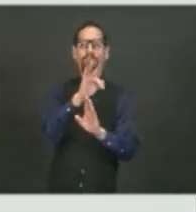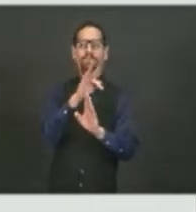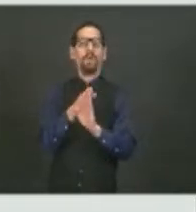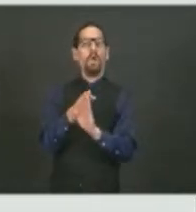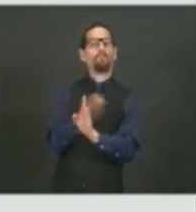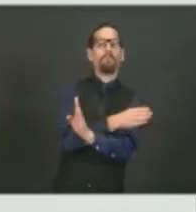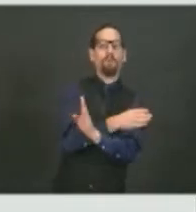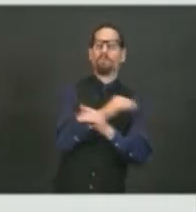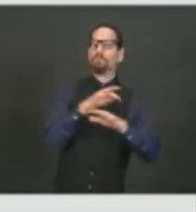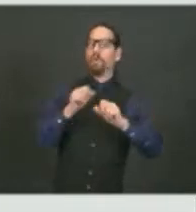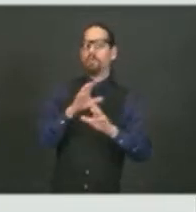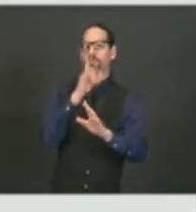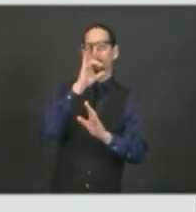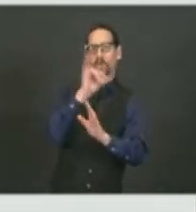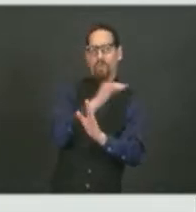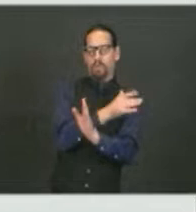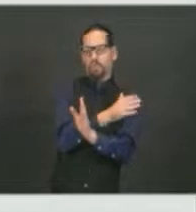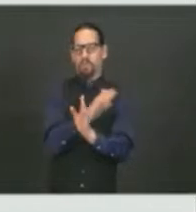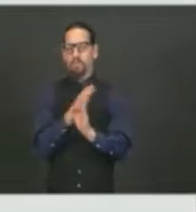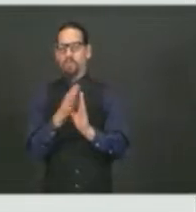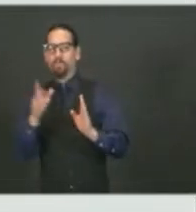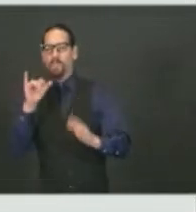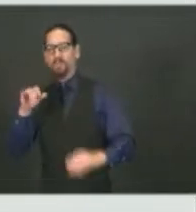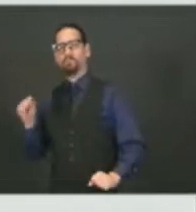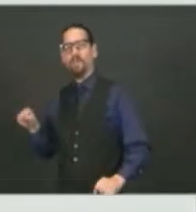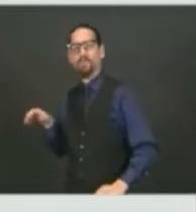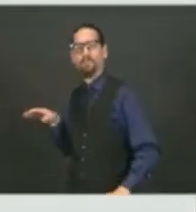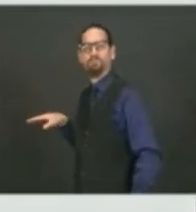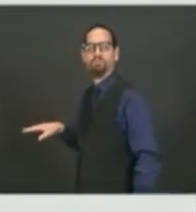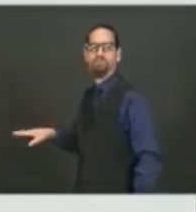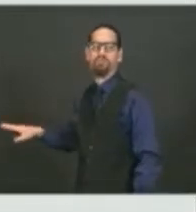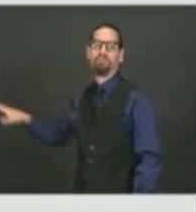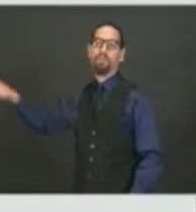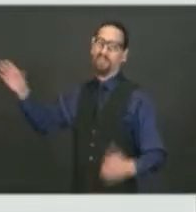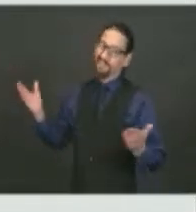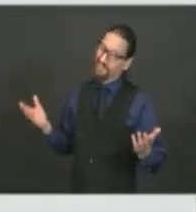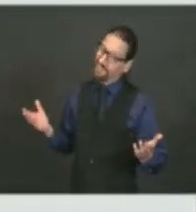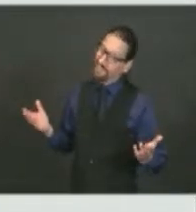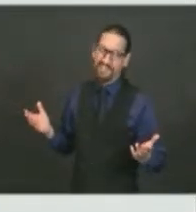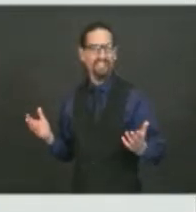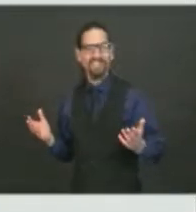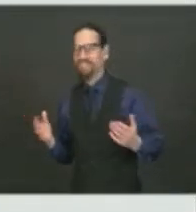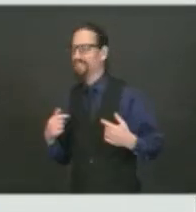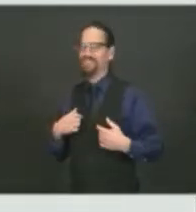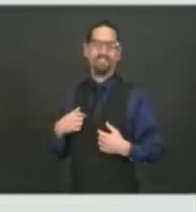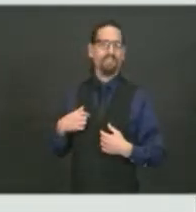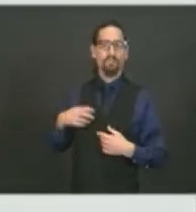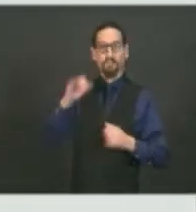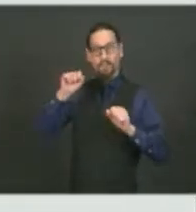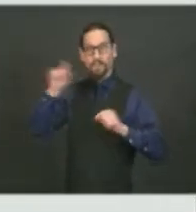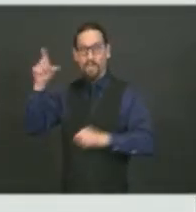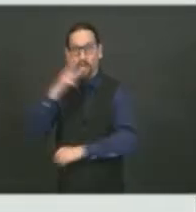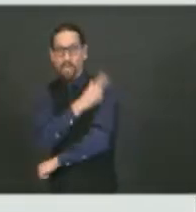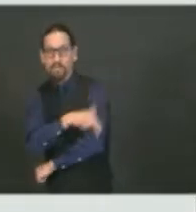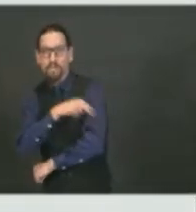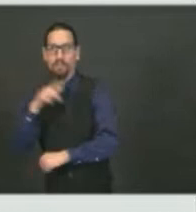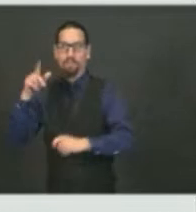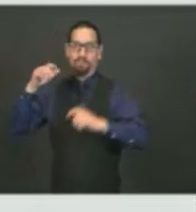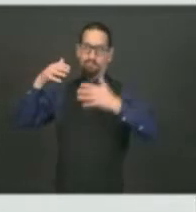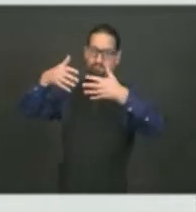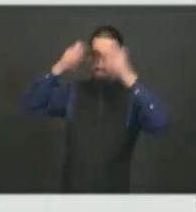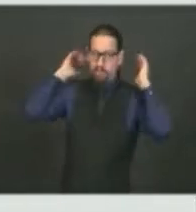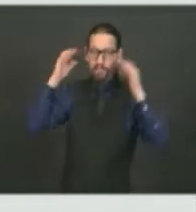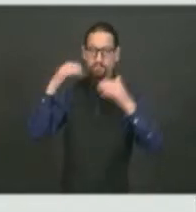of that, and that is not a good path. Risks overwhelming the hospital system next year. And so